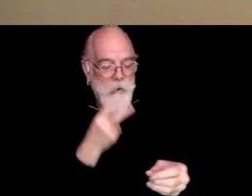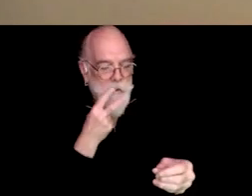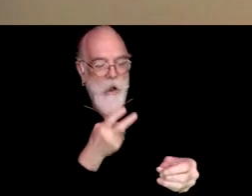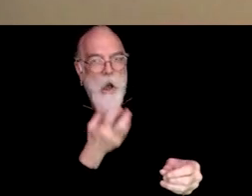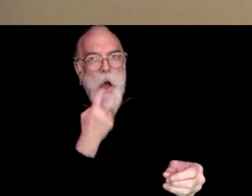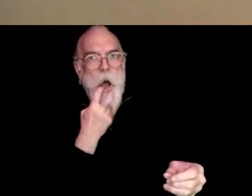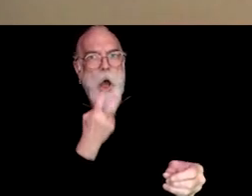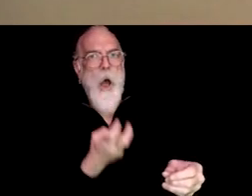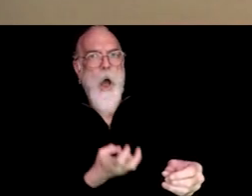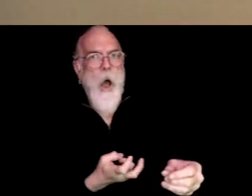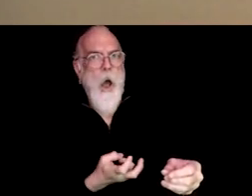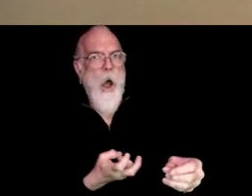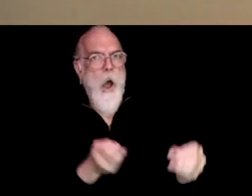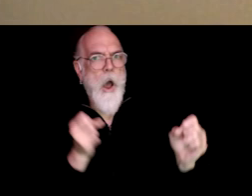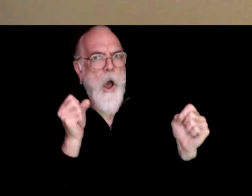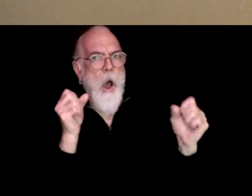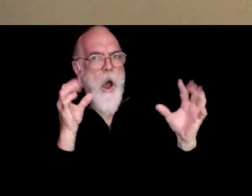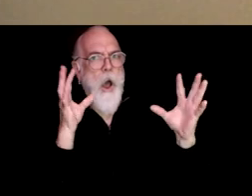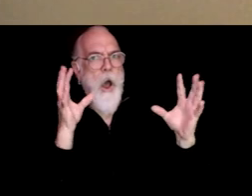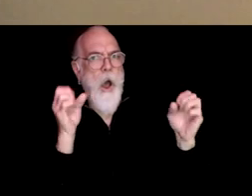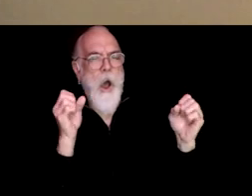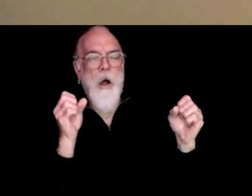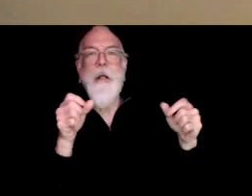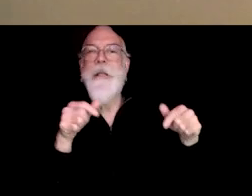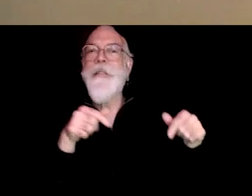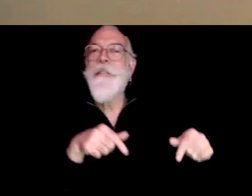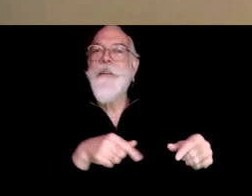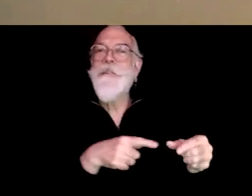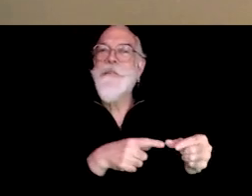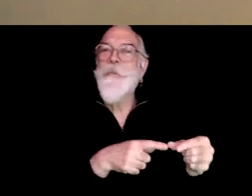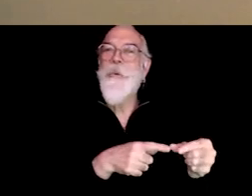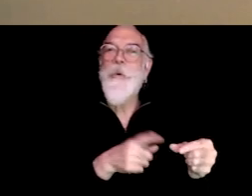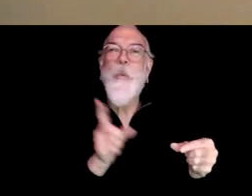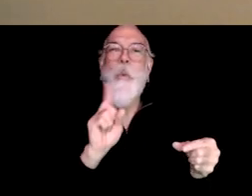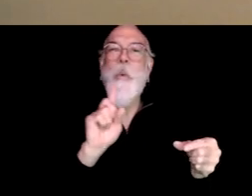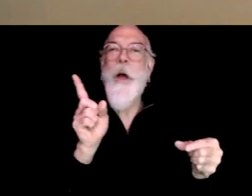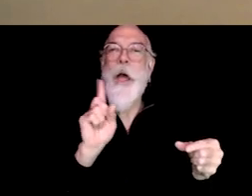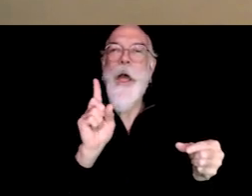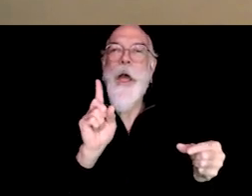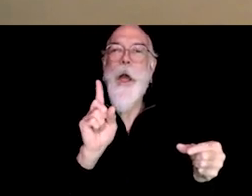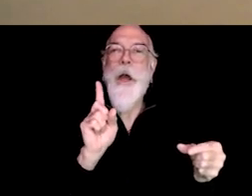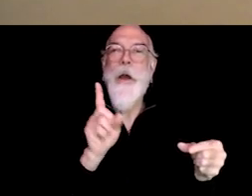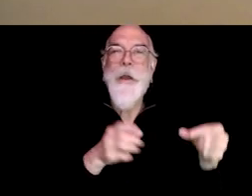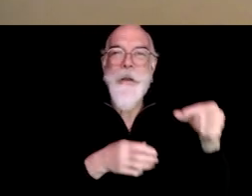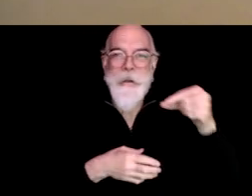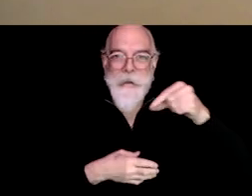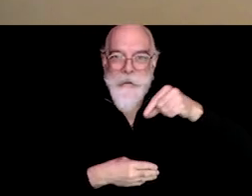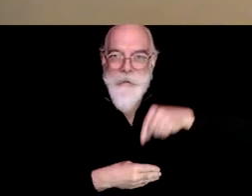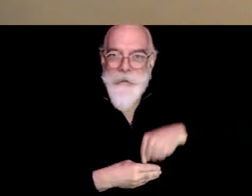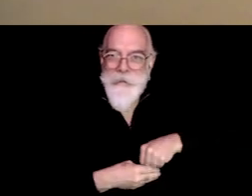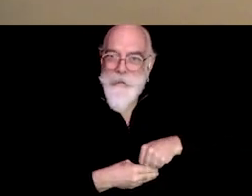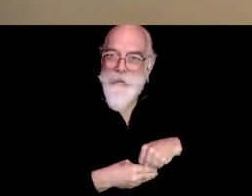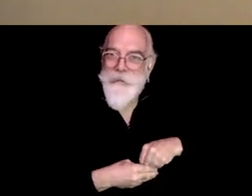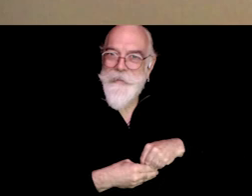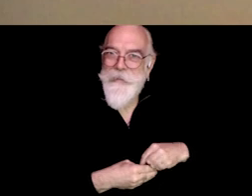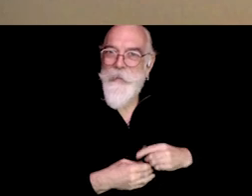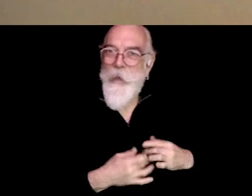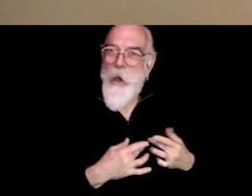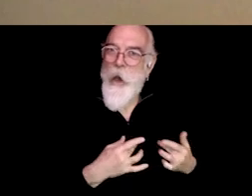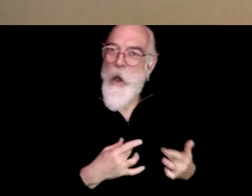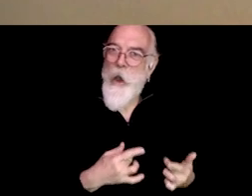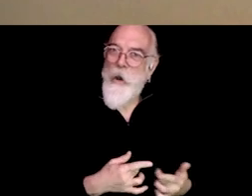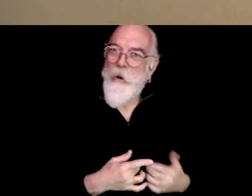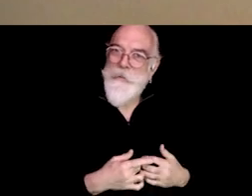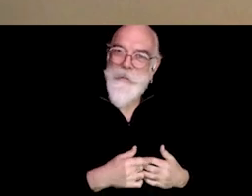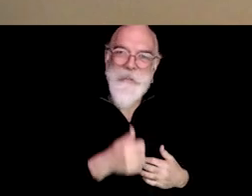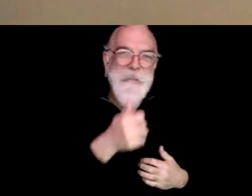and wonder. This realm dwells in the heart of each small human.